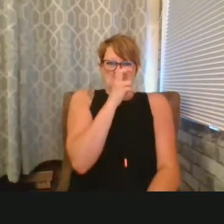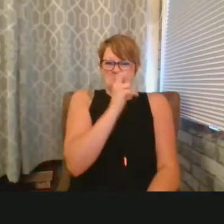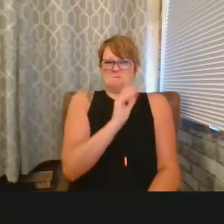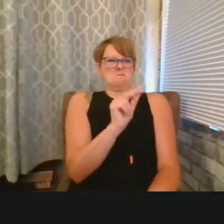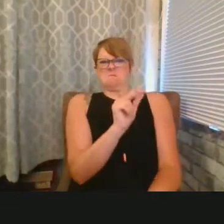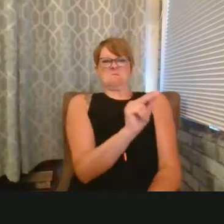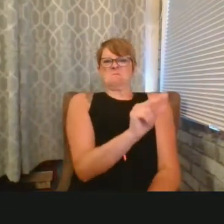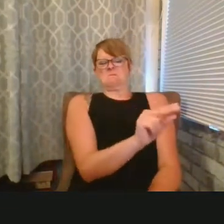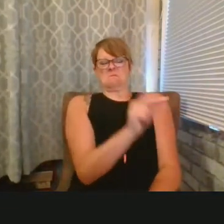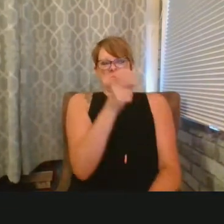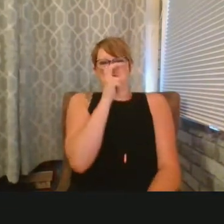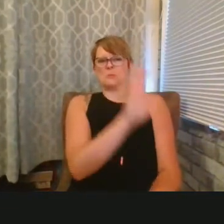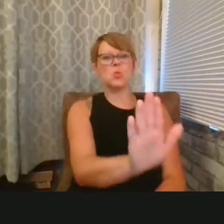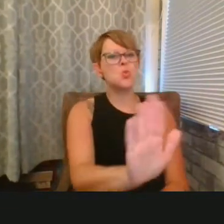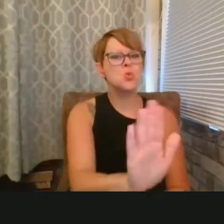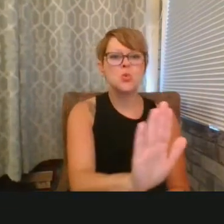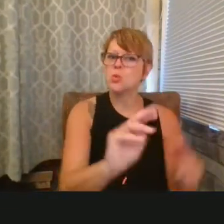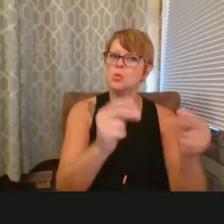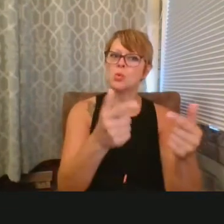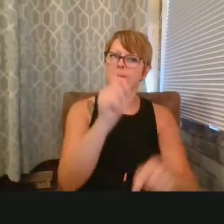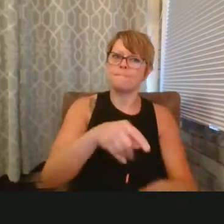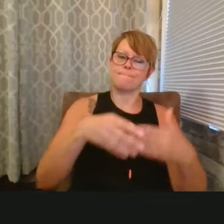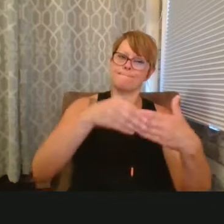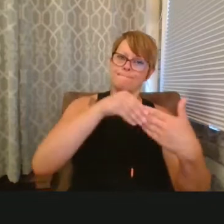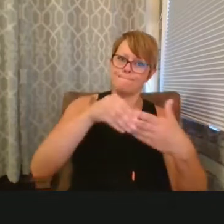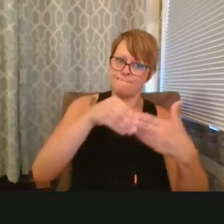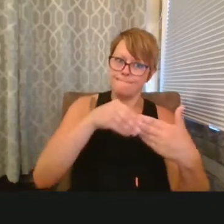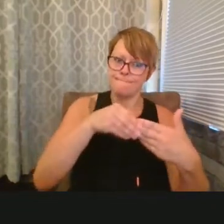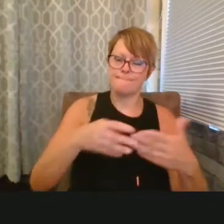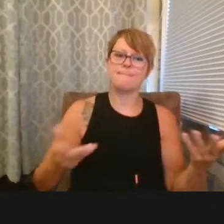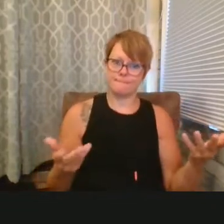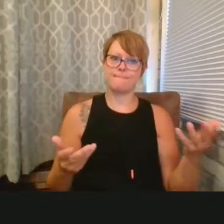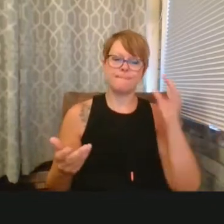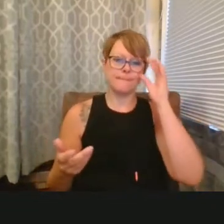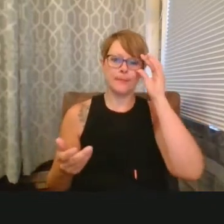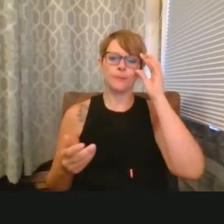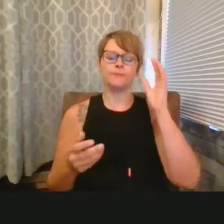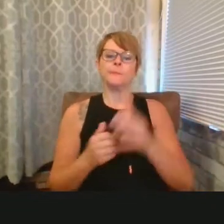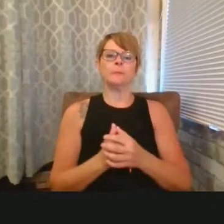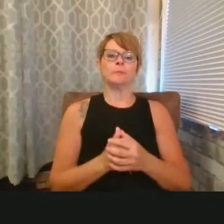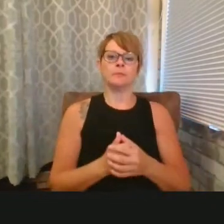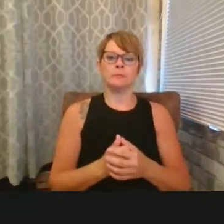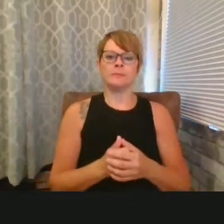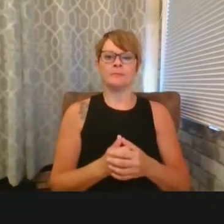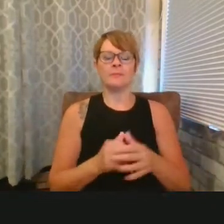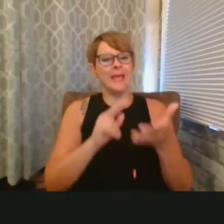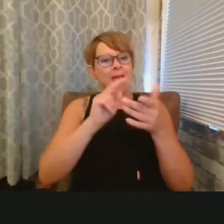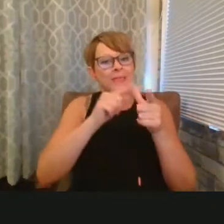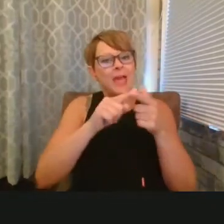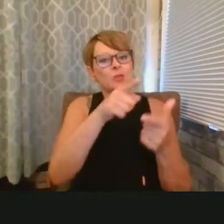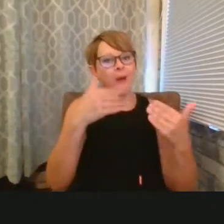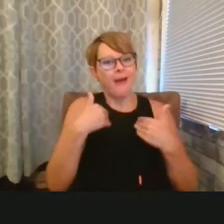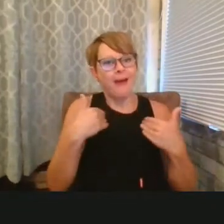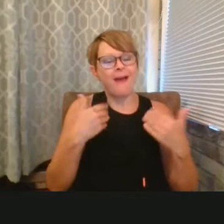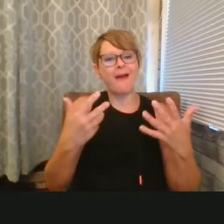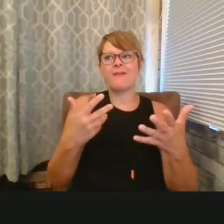you're learning the ways of the native place, you're adapting them and you're improving them. But that is your